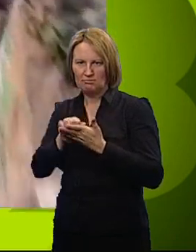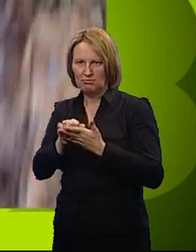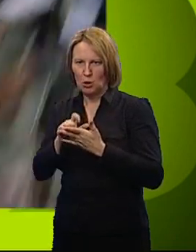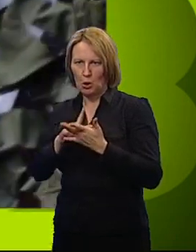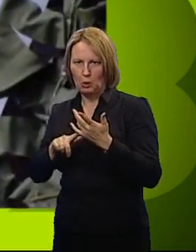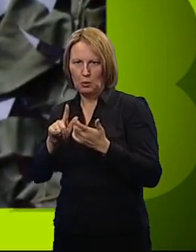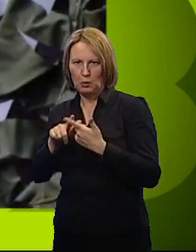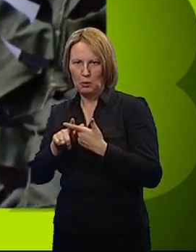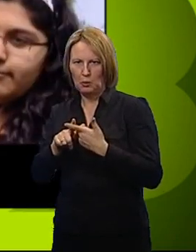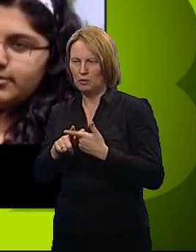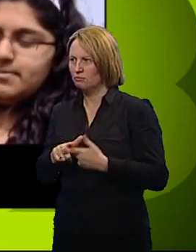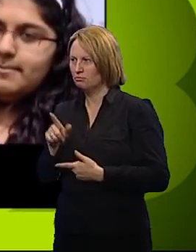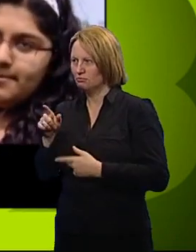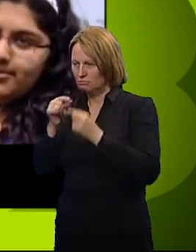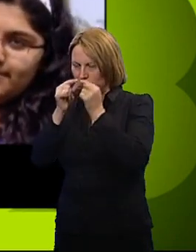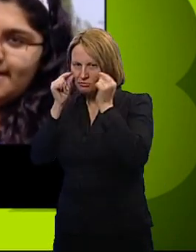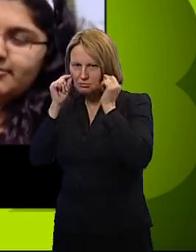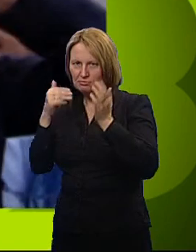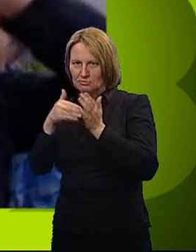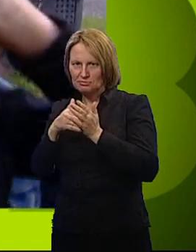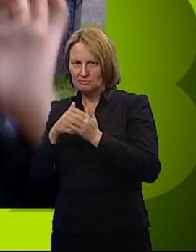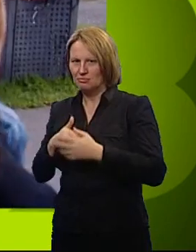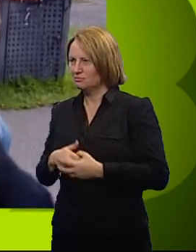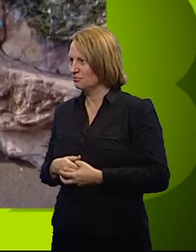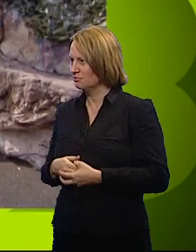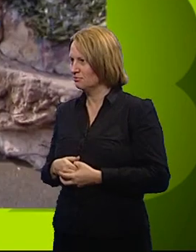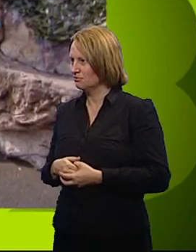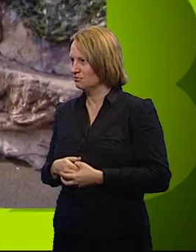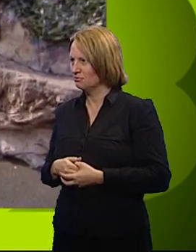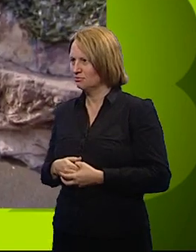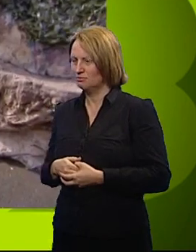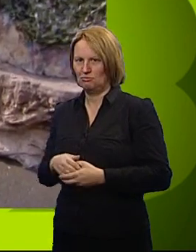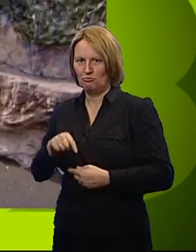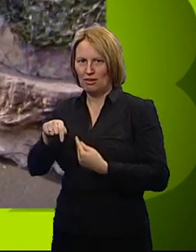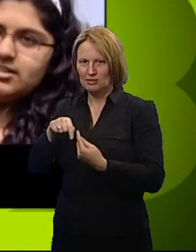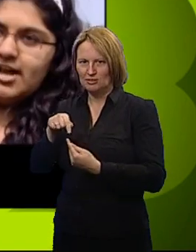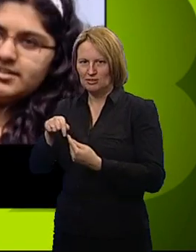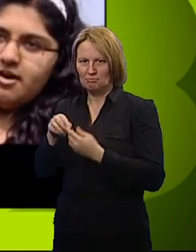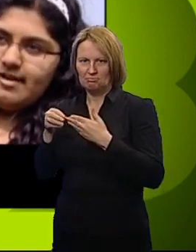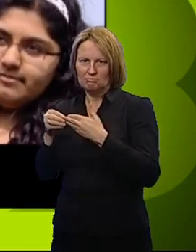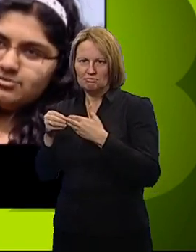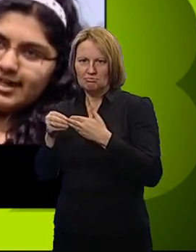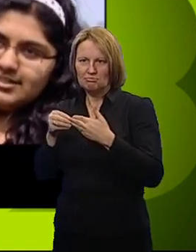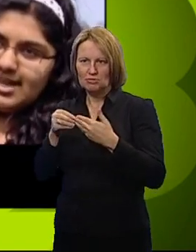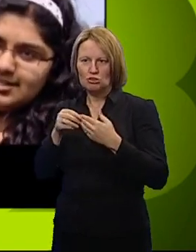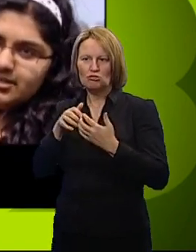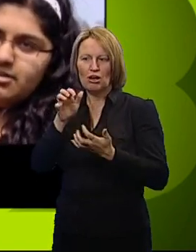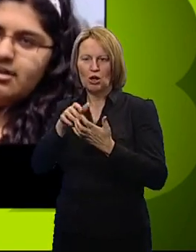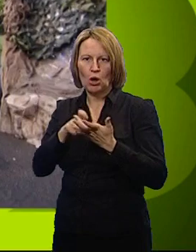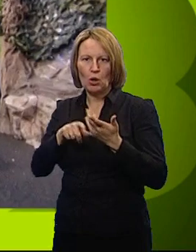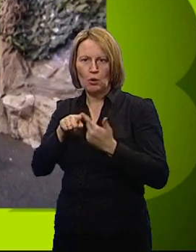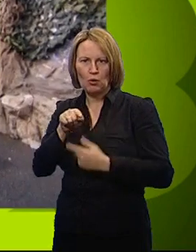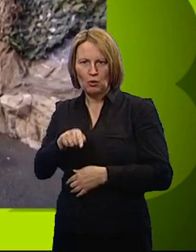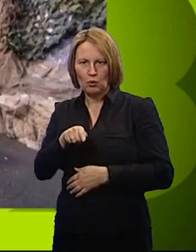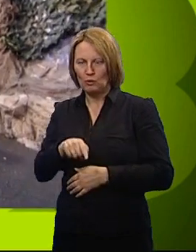guarding a clue. And there was this blindfold, so Bummy put on the blindfold. Okay. And turned to the right, and we had to guide her around the dragon to get to the clue.